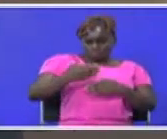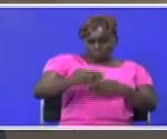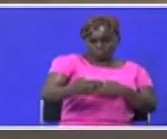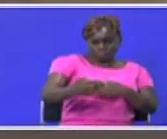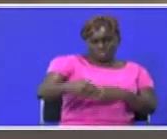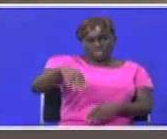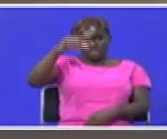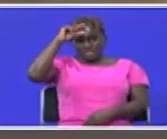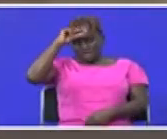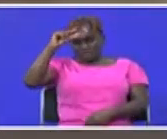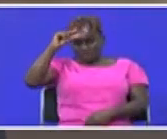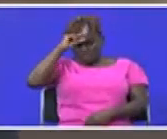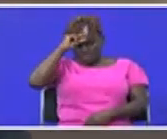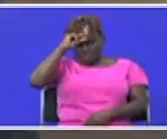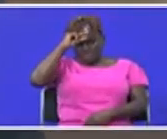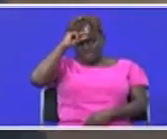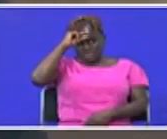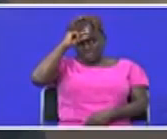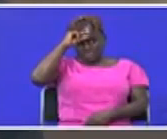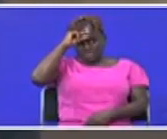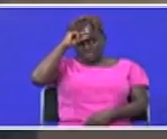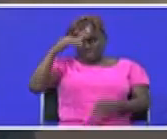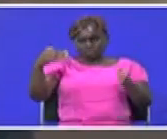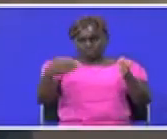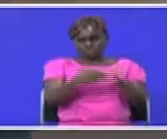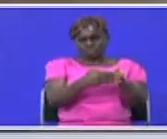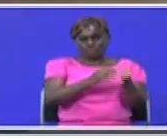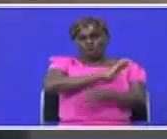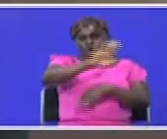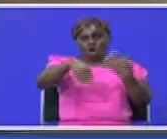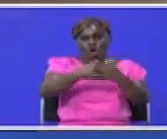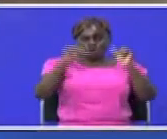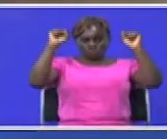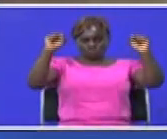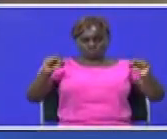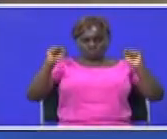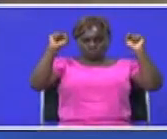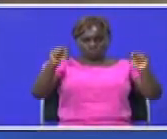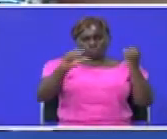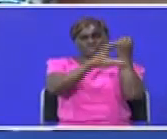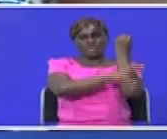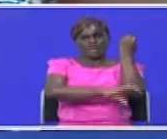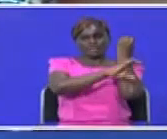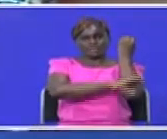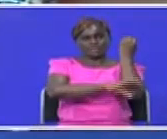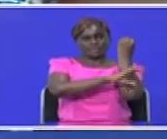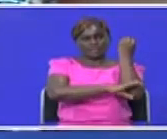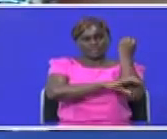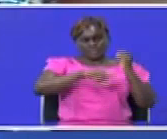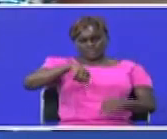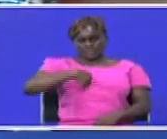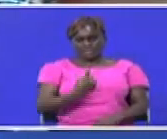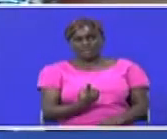the government prohibits all unlawful demonstrations in the country. So for us,